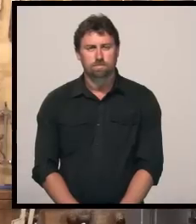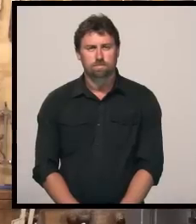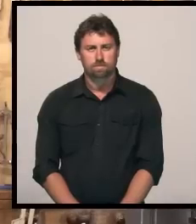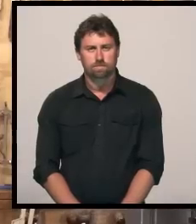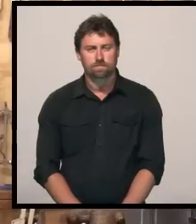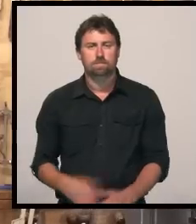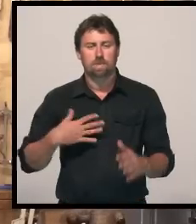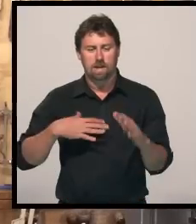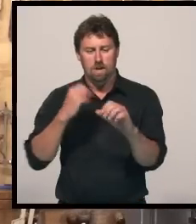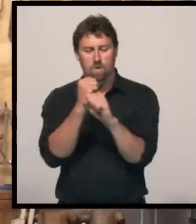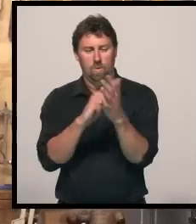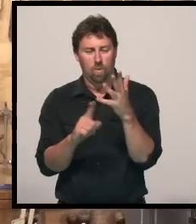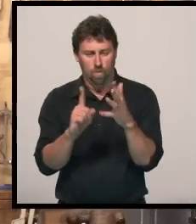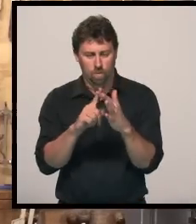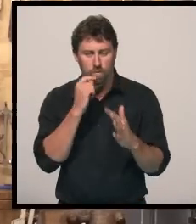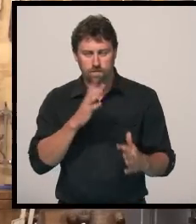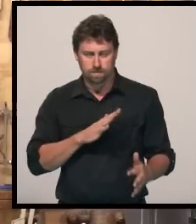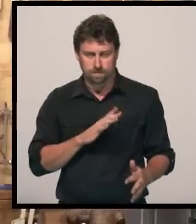Bit of glue